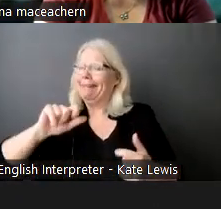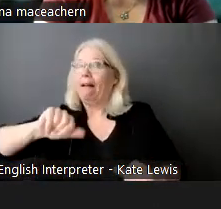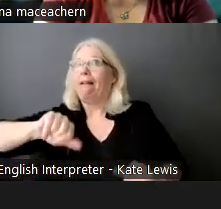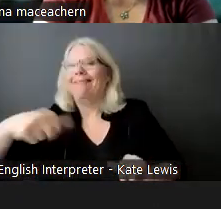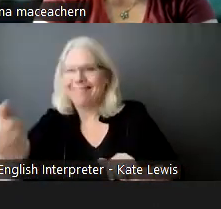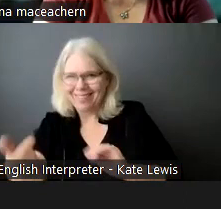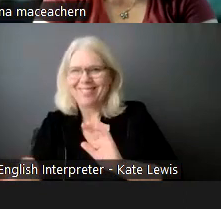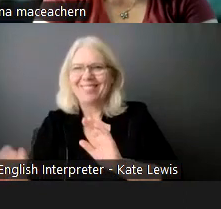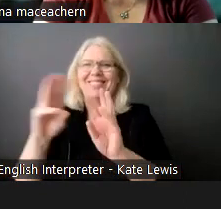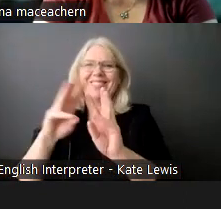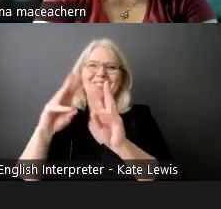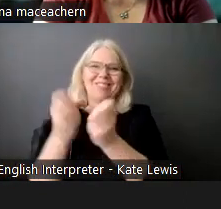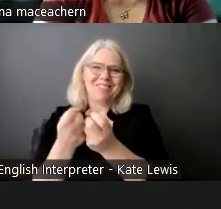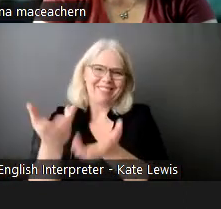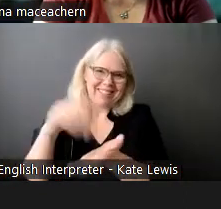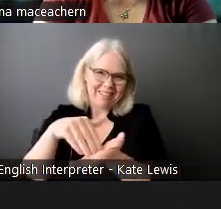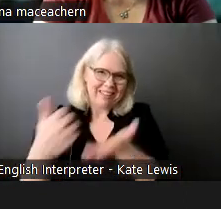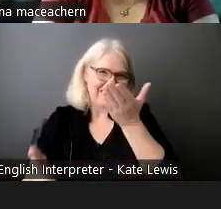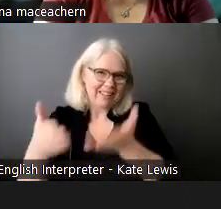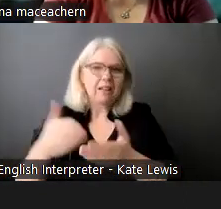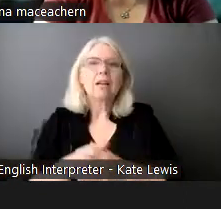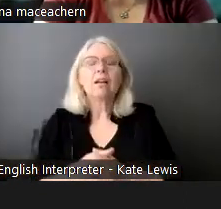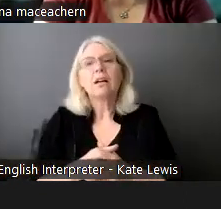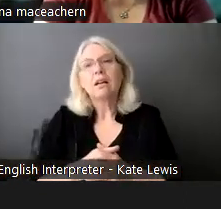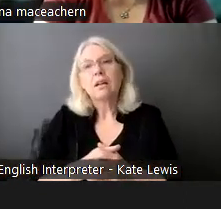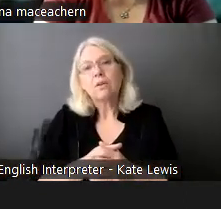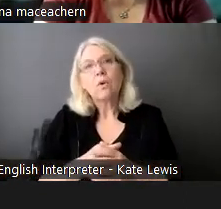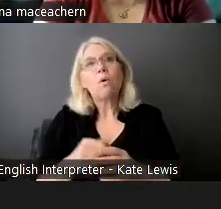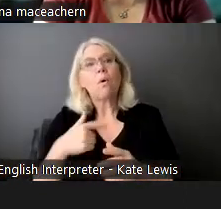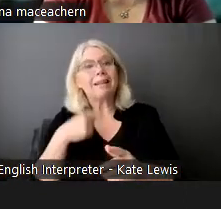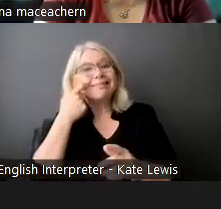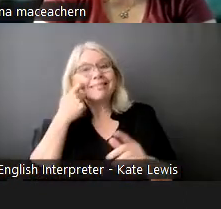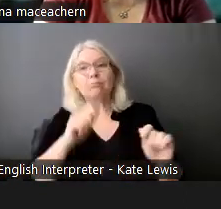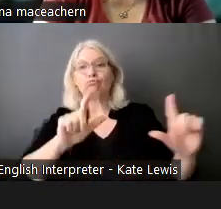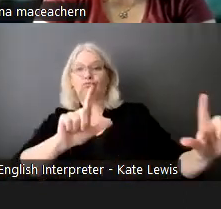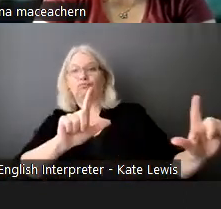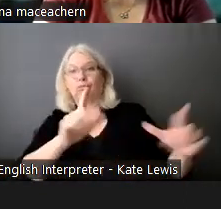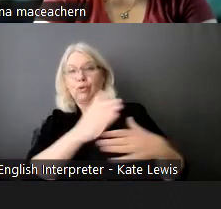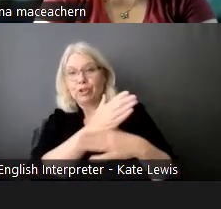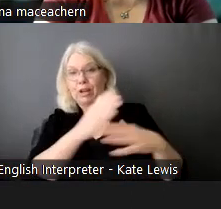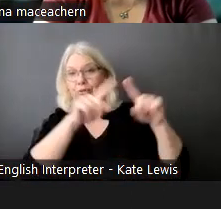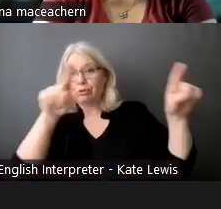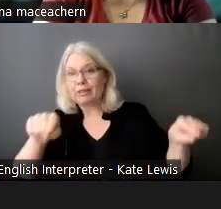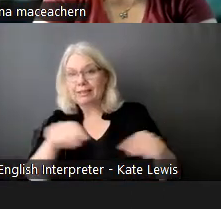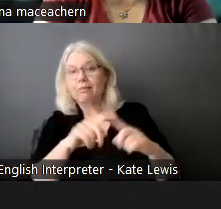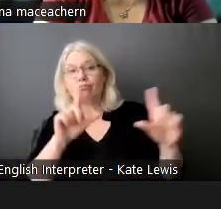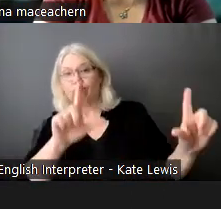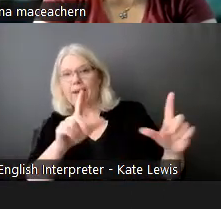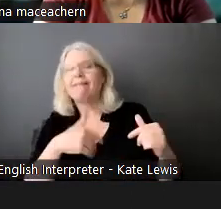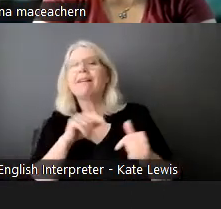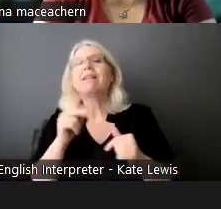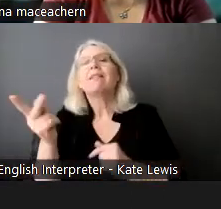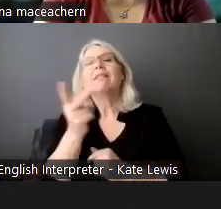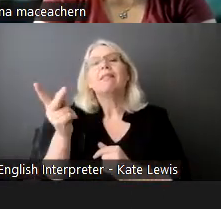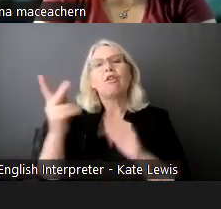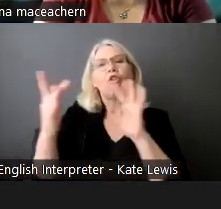today. So I've just put up their information here if you'd like to reach out to Megan or to Shauna directly. And again, all